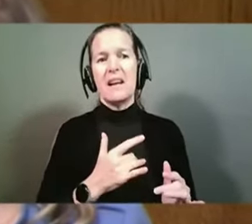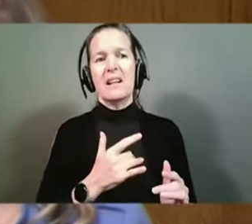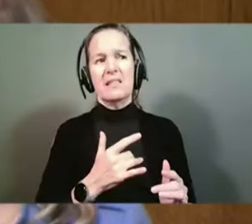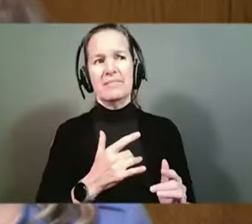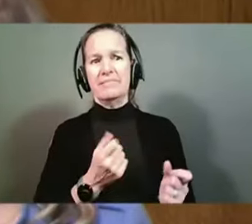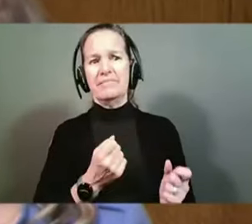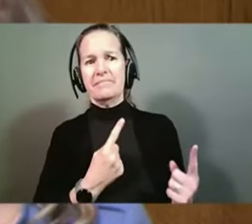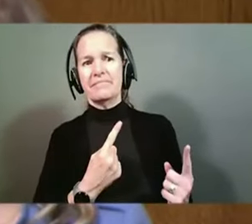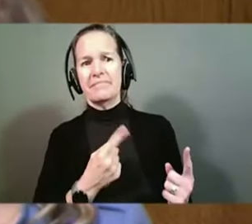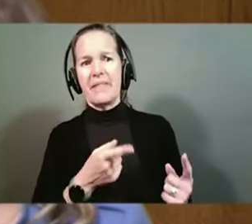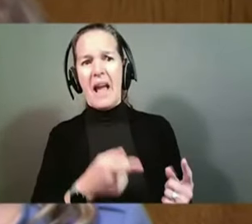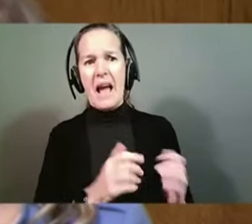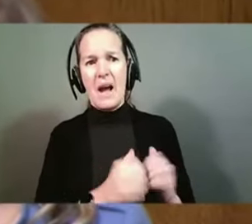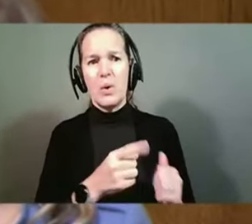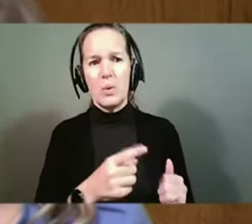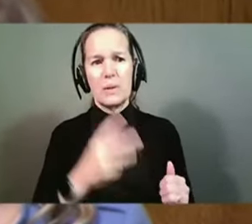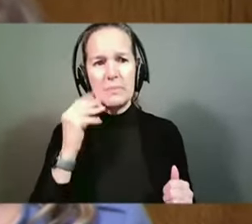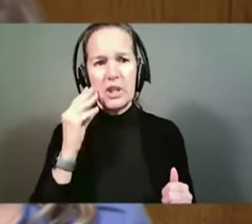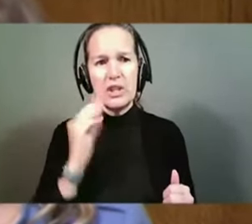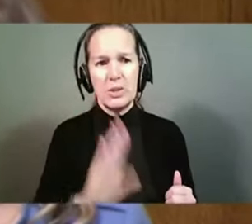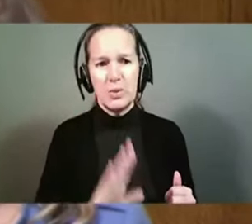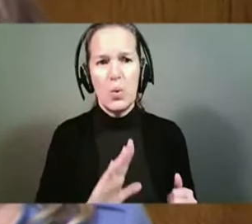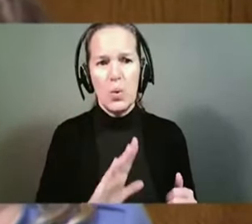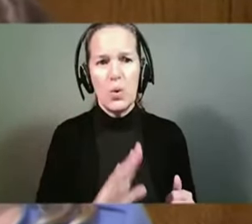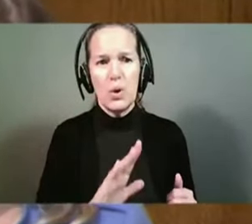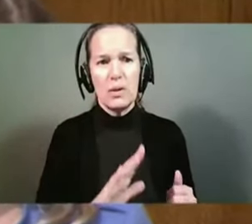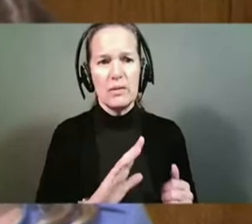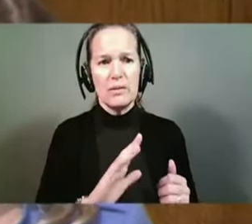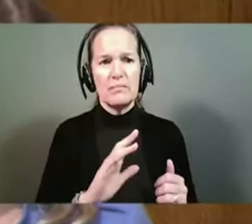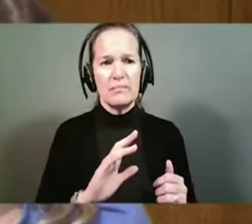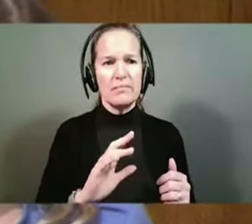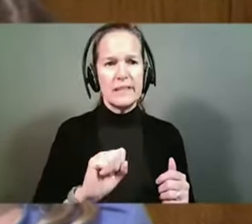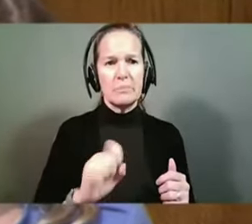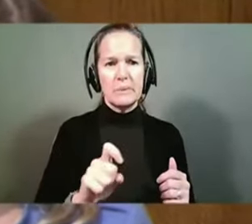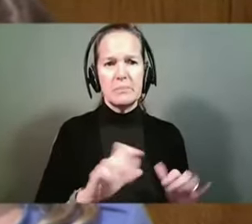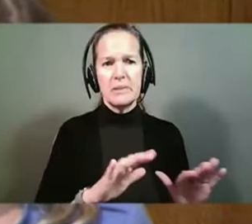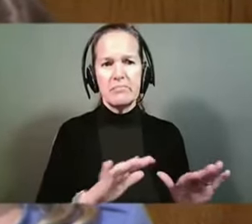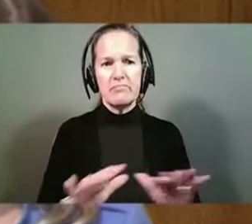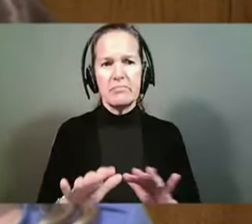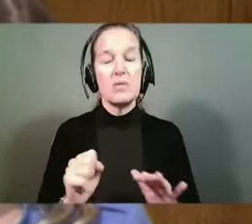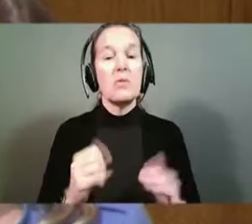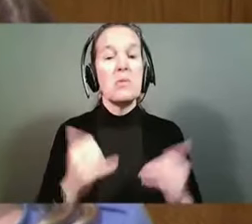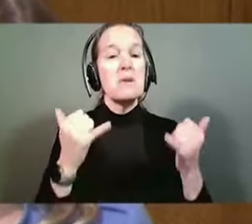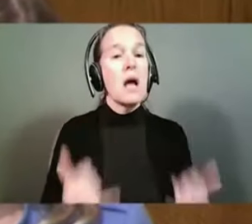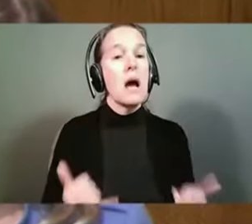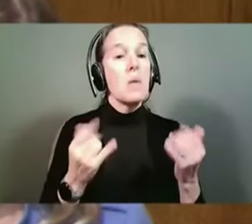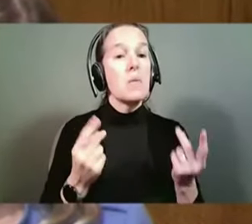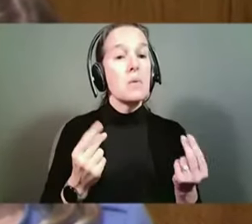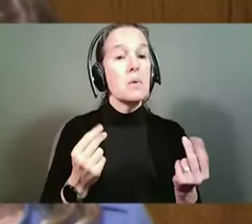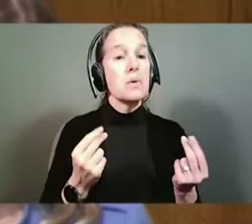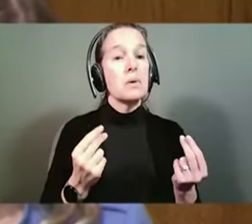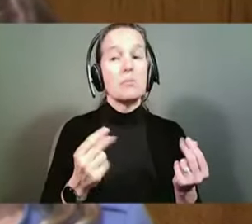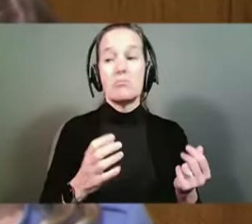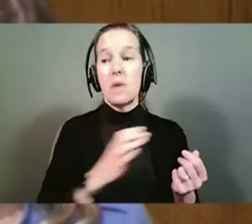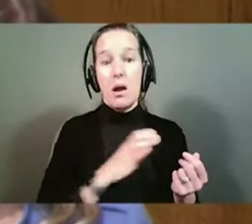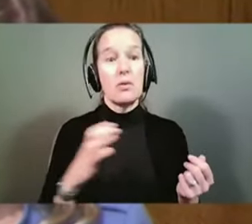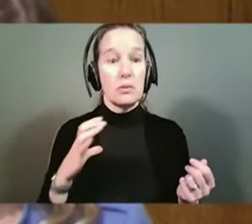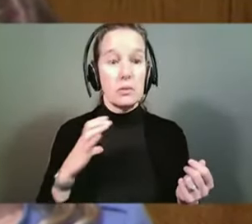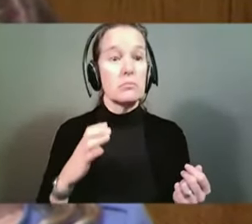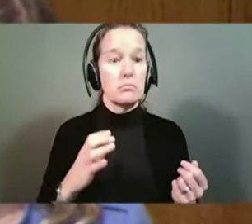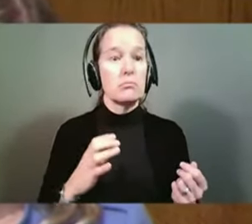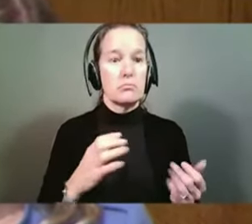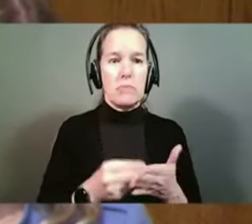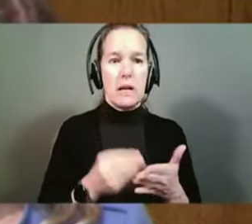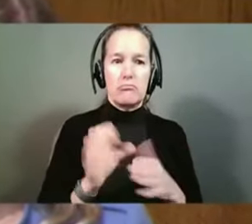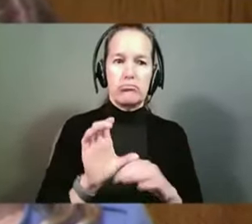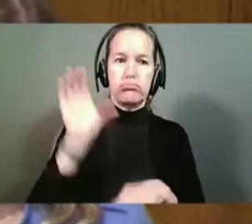that. So, what are we doing? Well, Congress, I'm glad to say, has put significant funding towards this. We gave